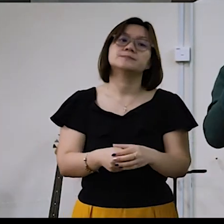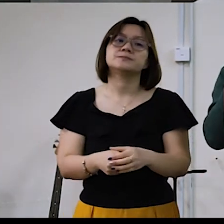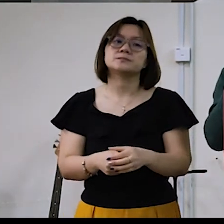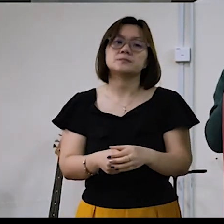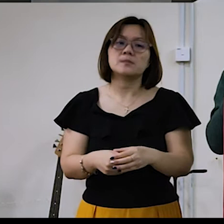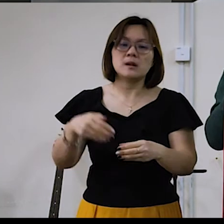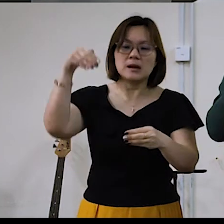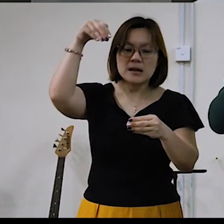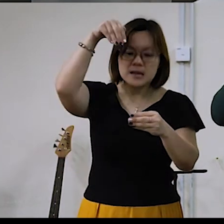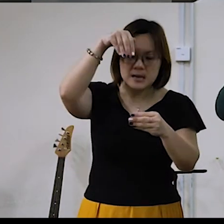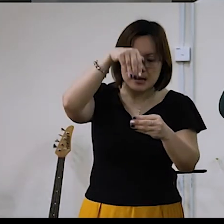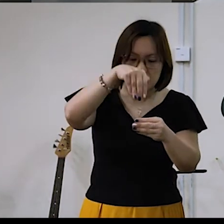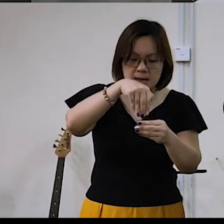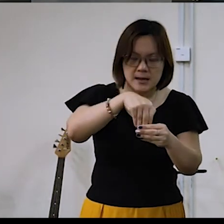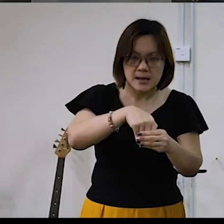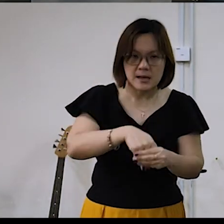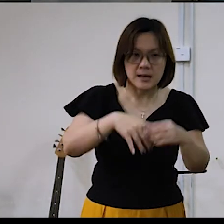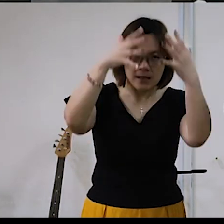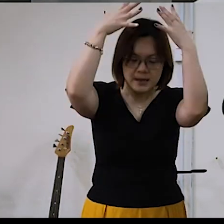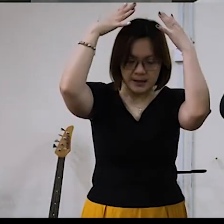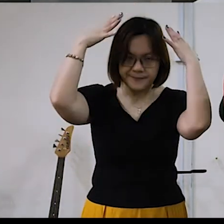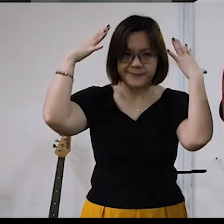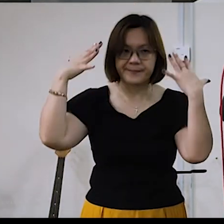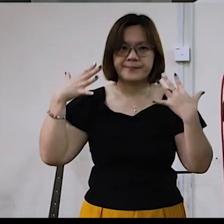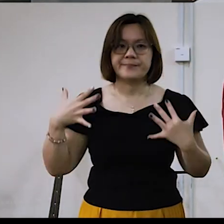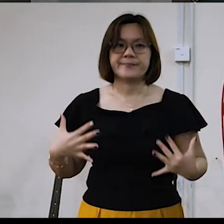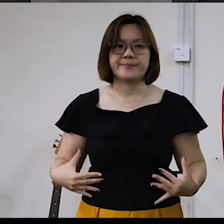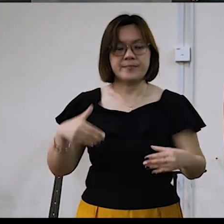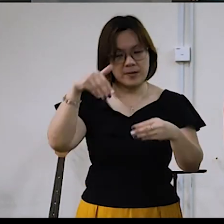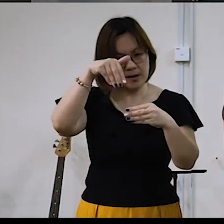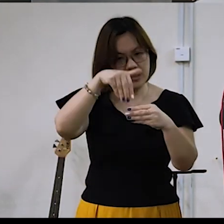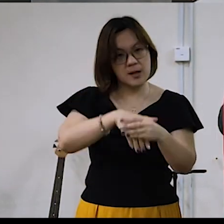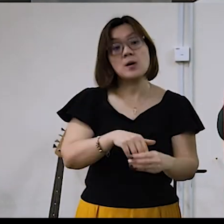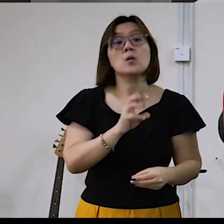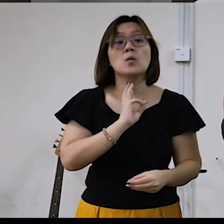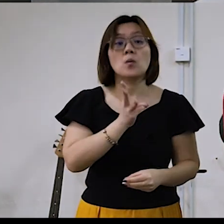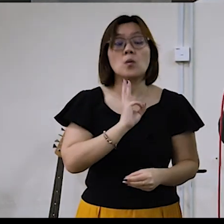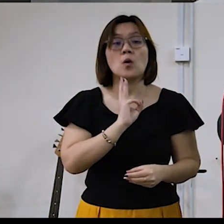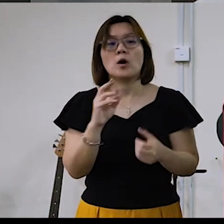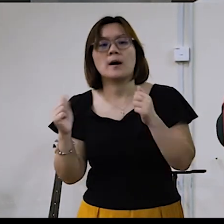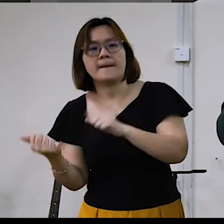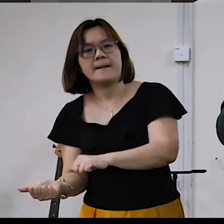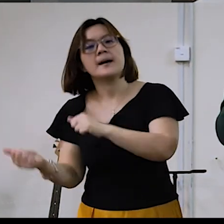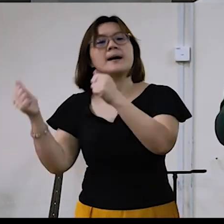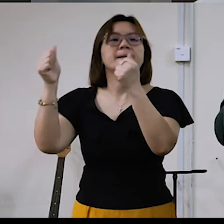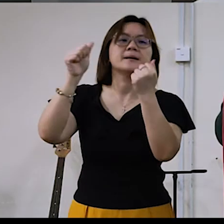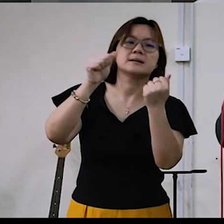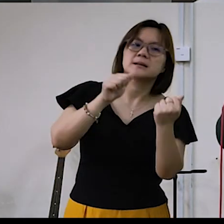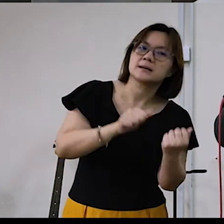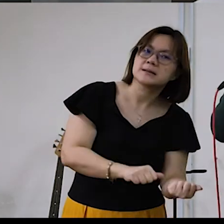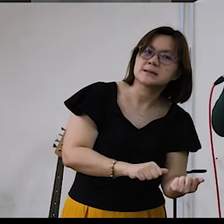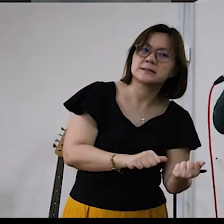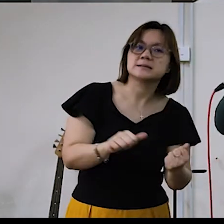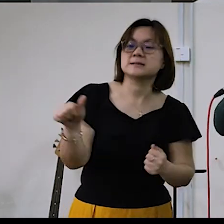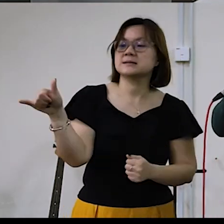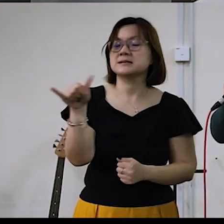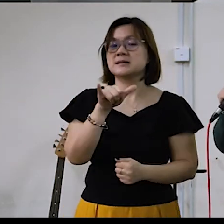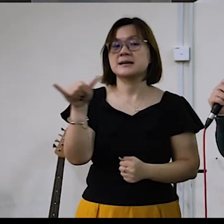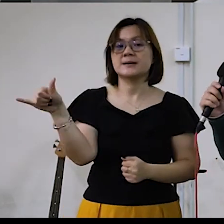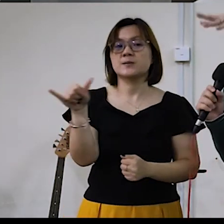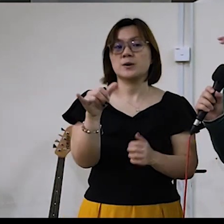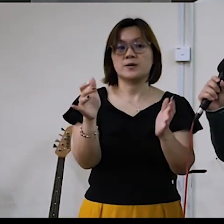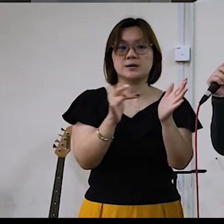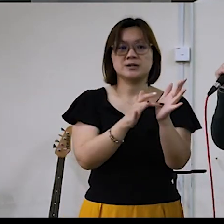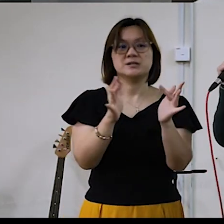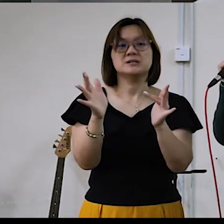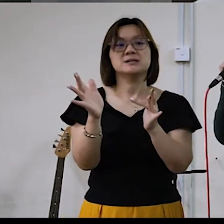even Jesus himself, went in the water, submerged in water. Submerged, like the same word, submarine. Submerged, not